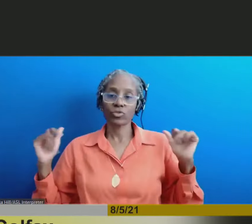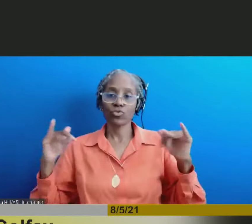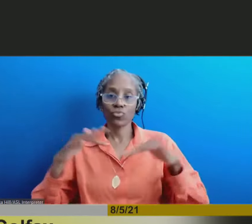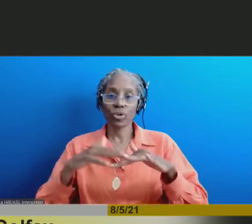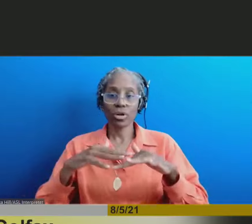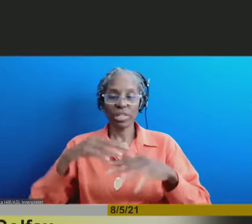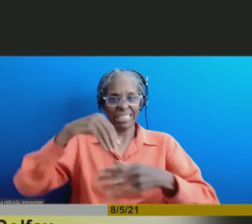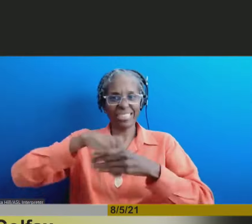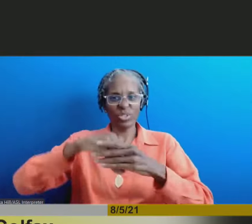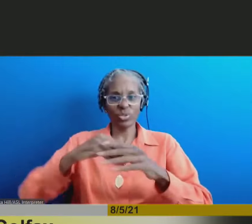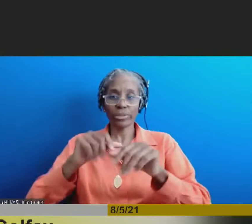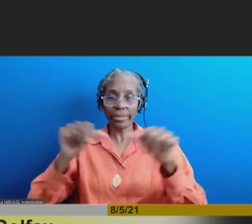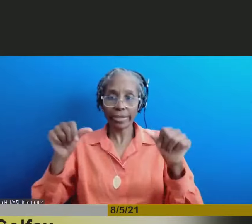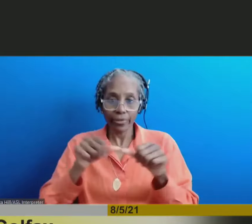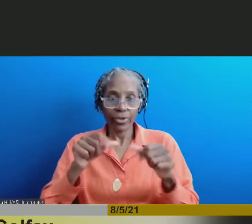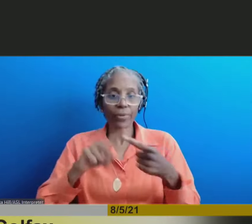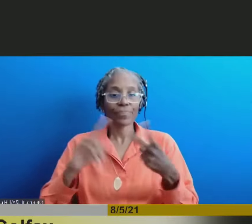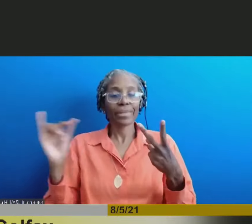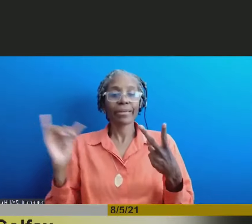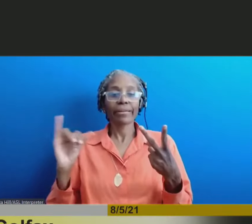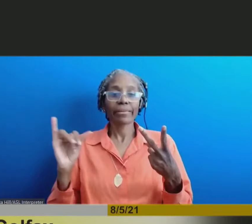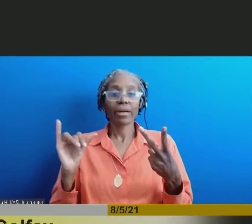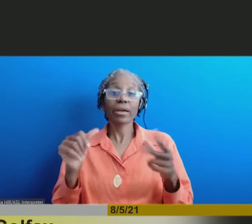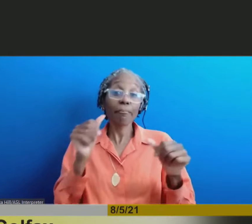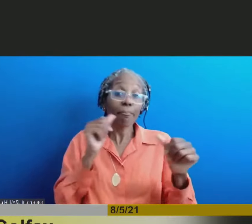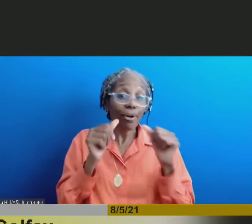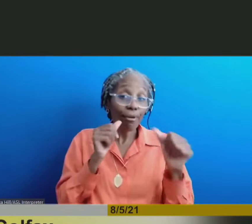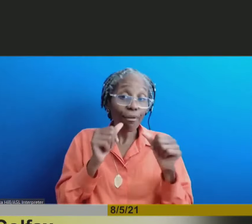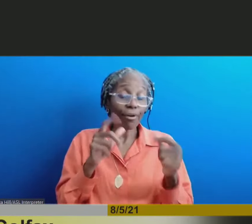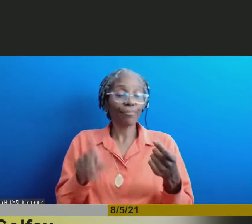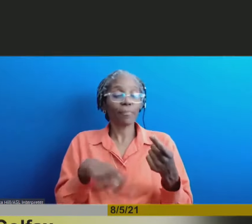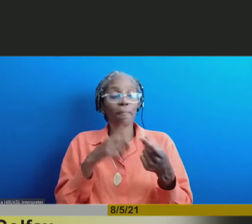areas, including places like bars,